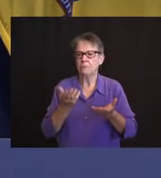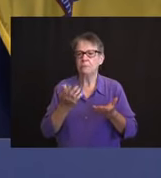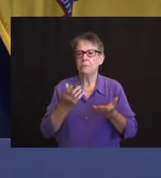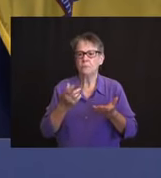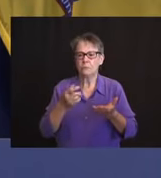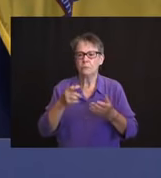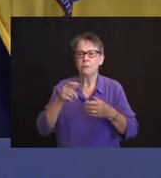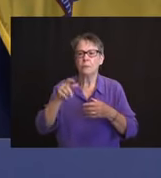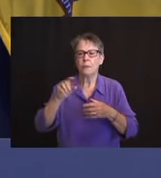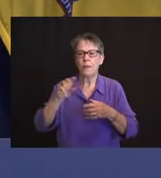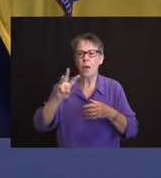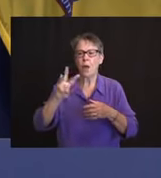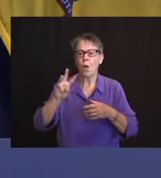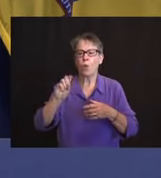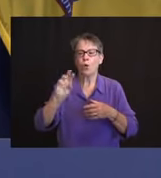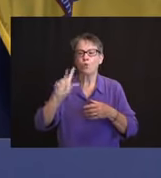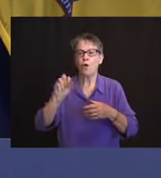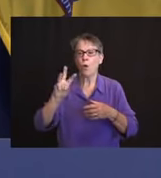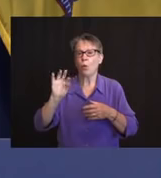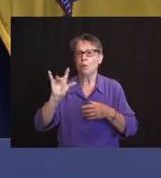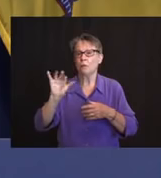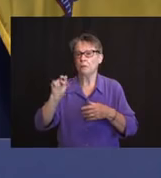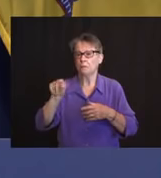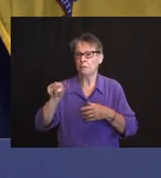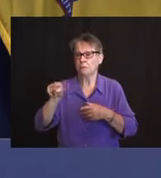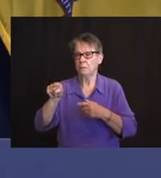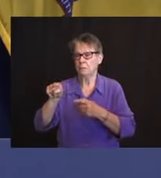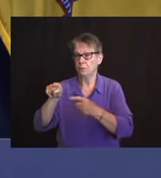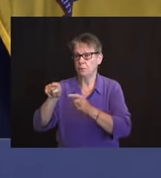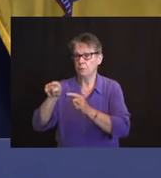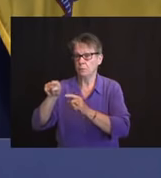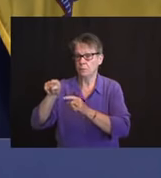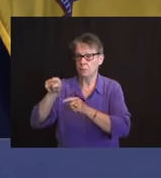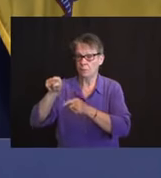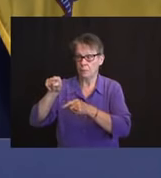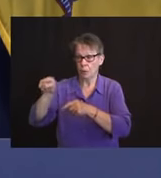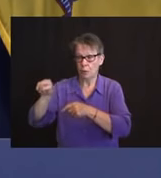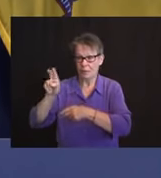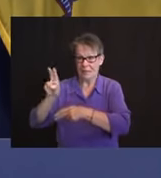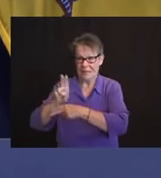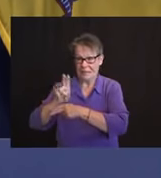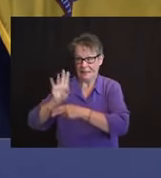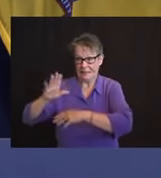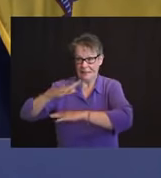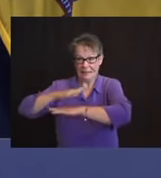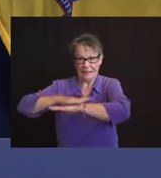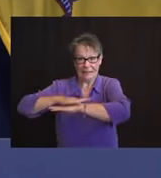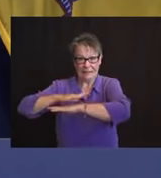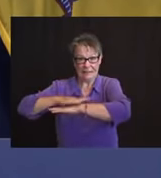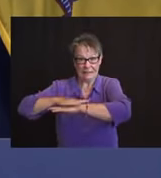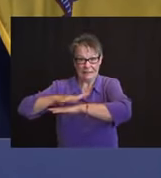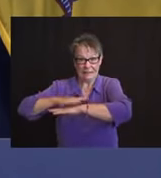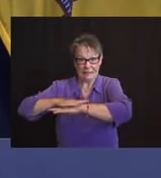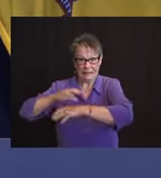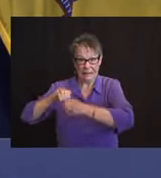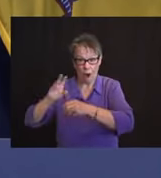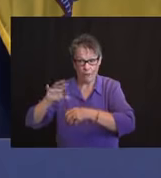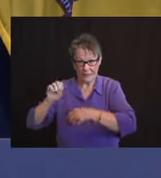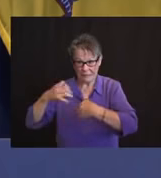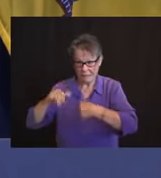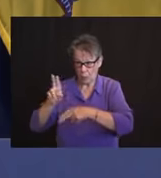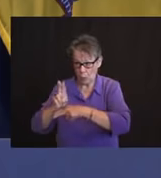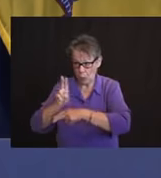continuing to use that desk. And finally, legislative leaders are looking to be back and conducting business in person in the State